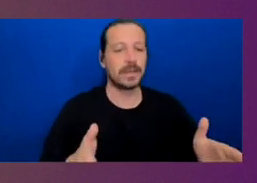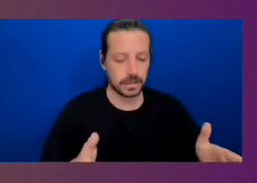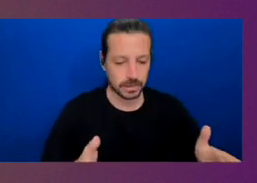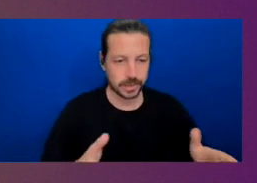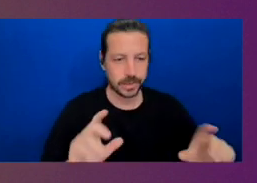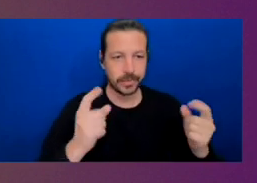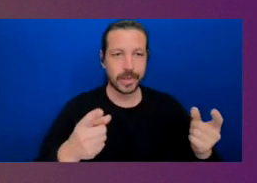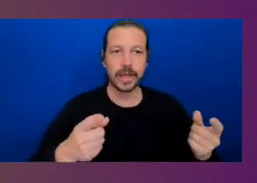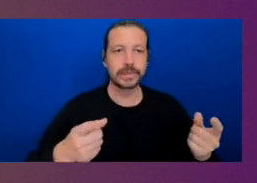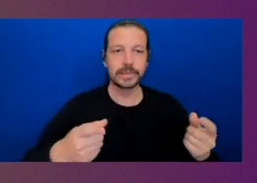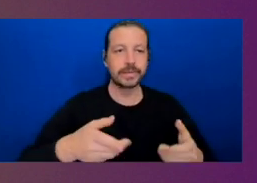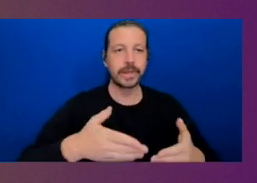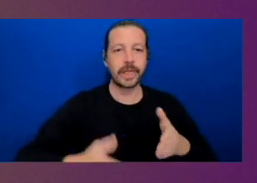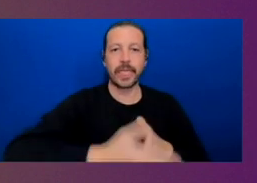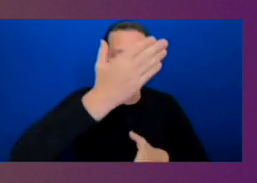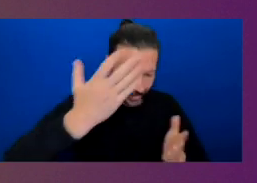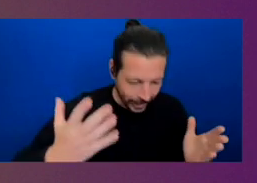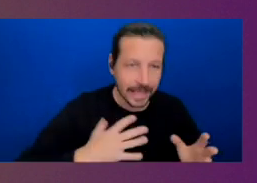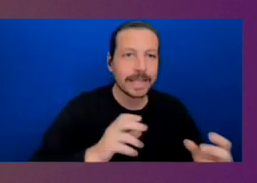way, and you've got to build a bridge.